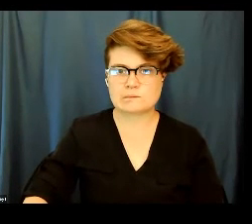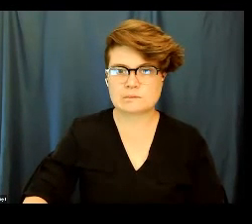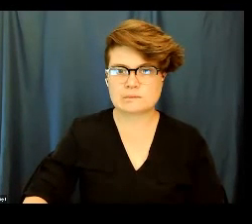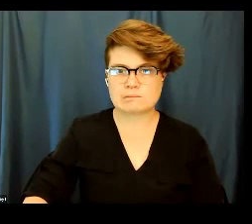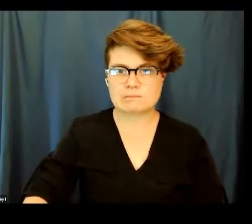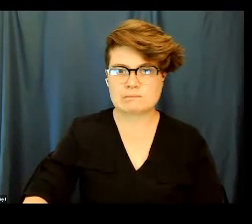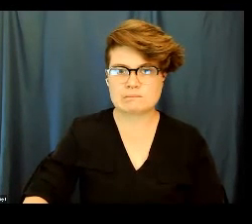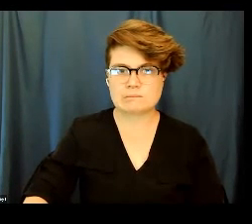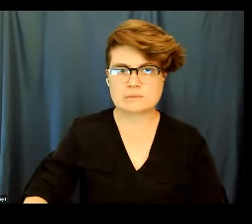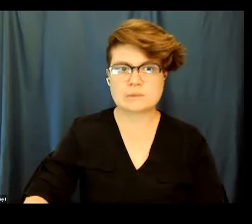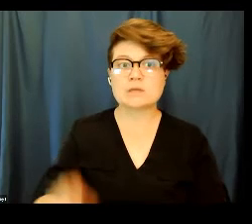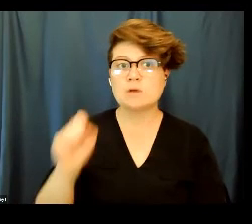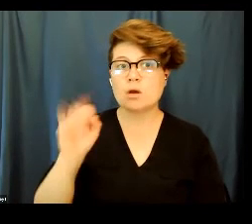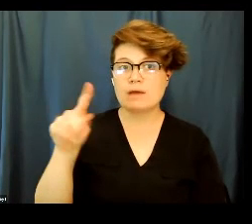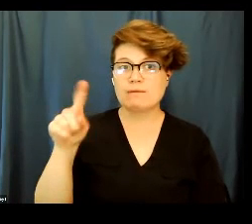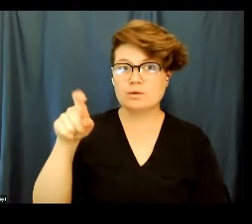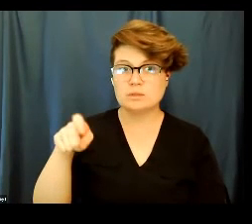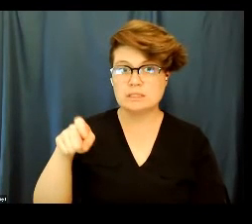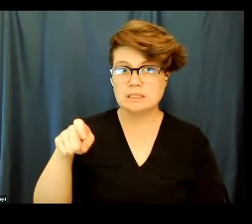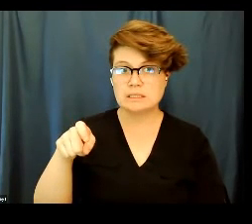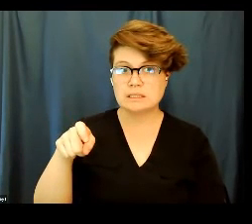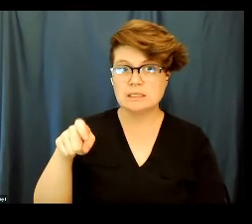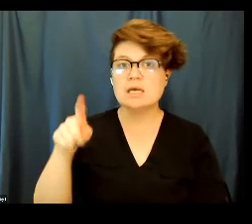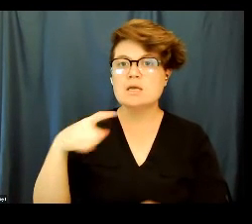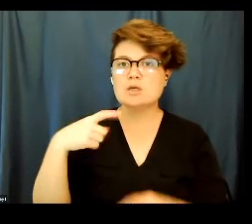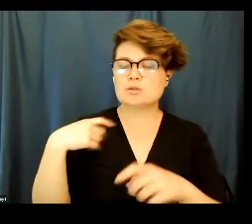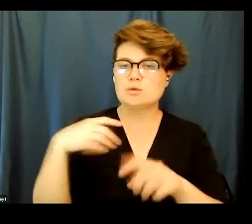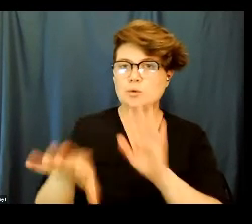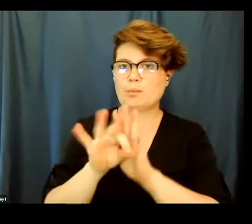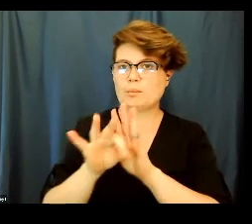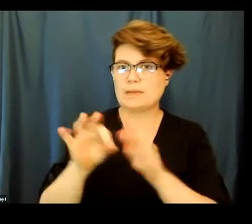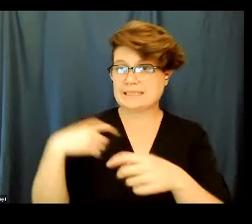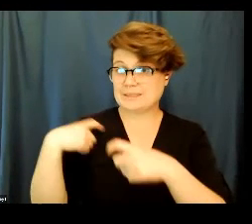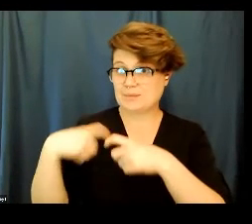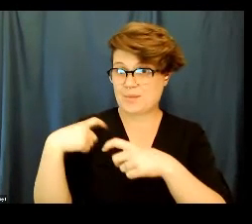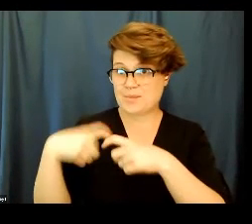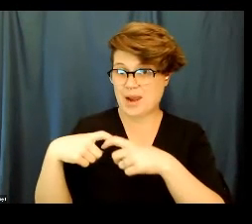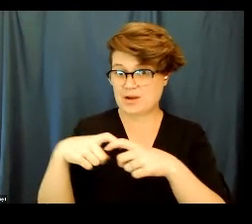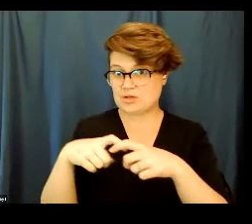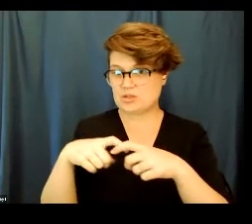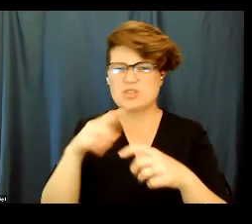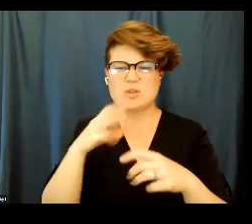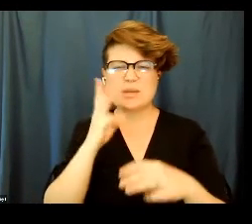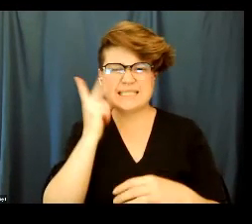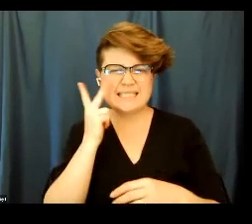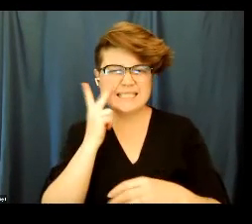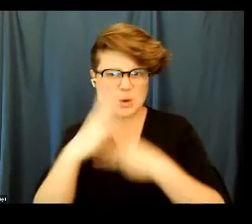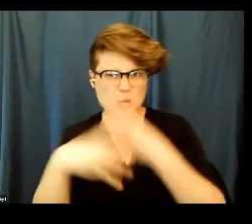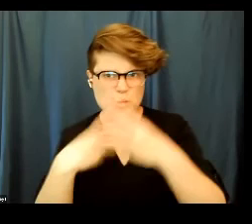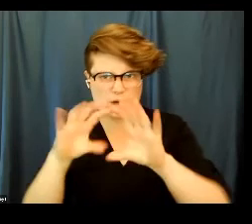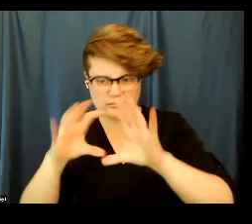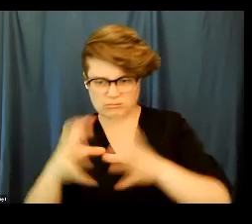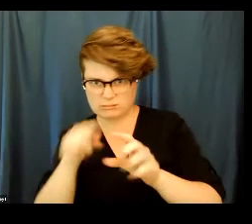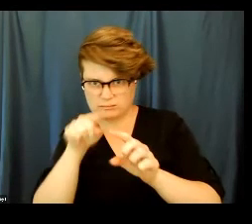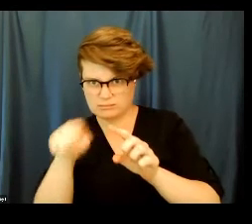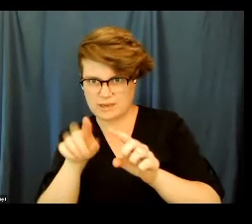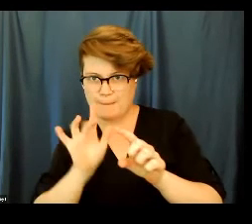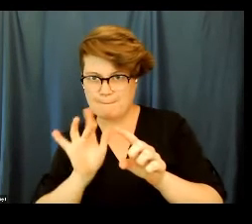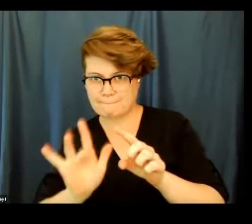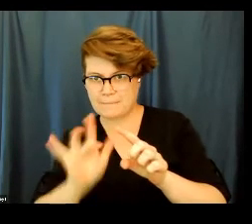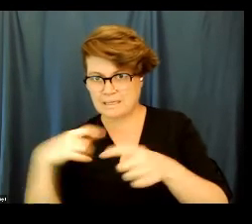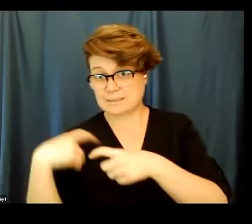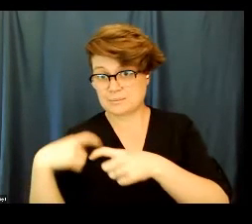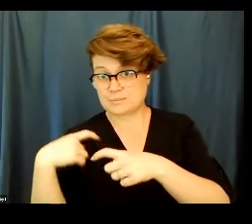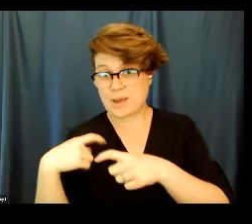you can choose the Spanish channel on your screen. And then if you're listening in English, you can also choose the